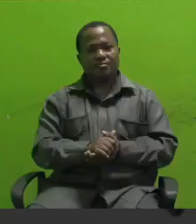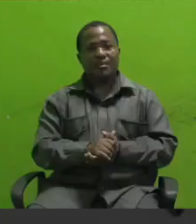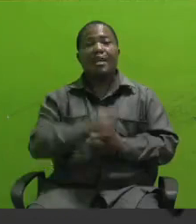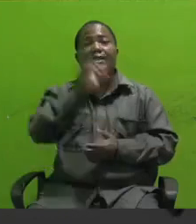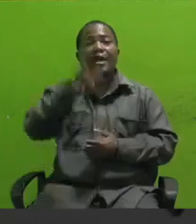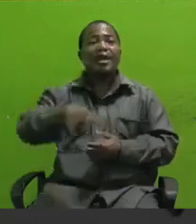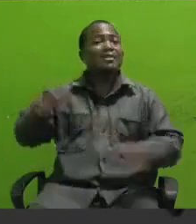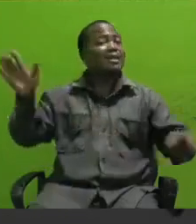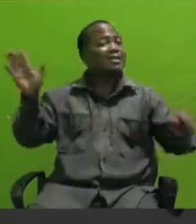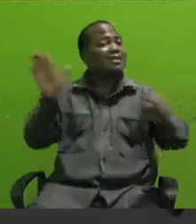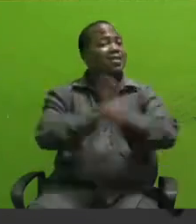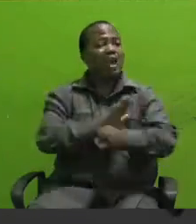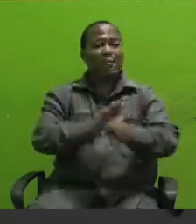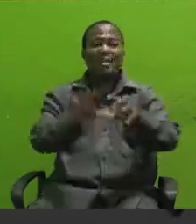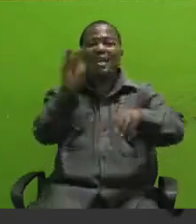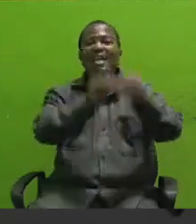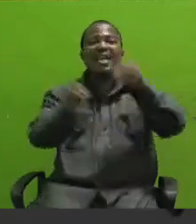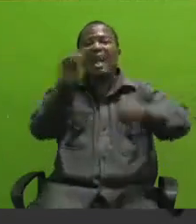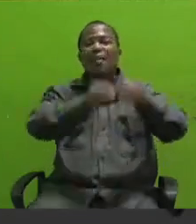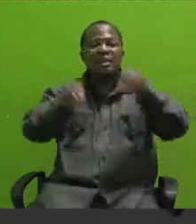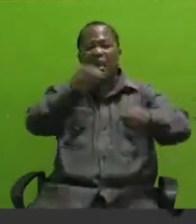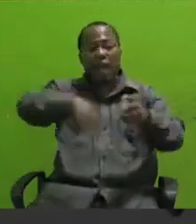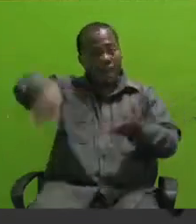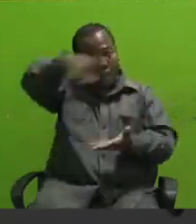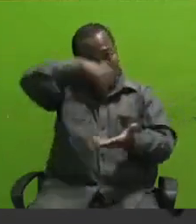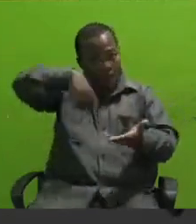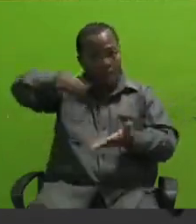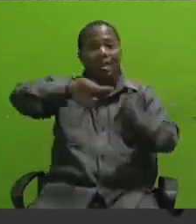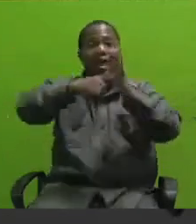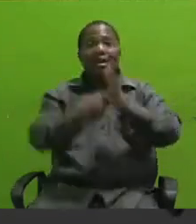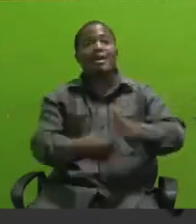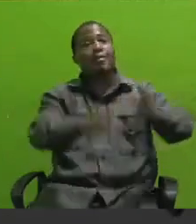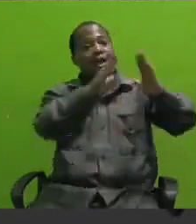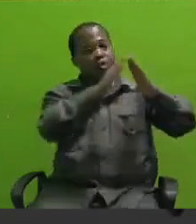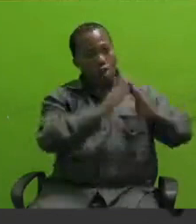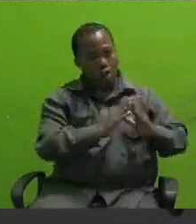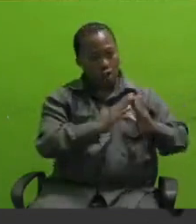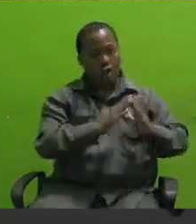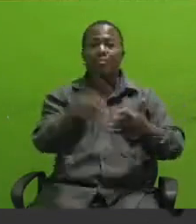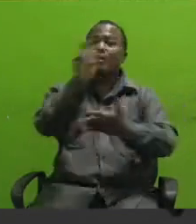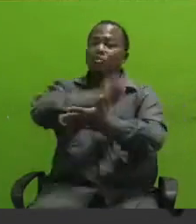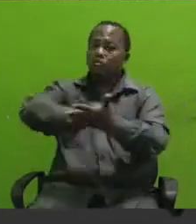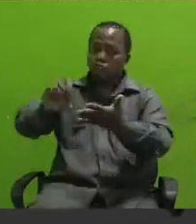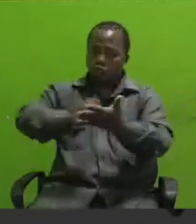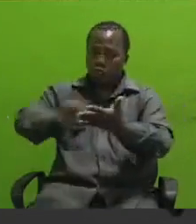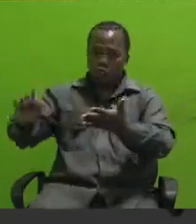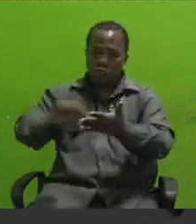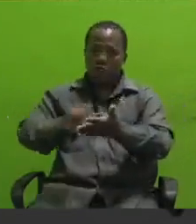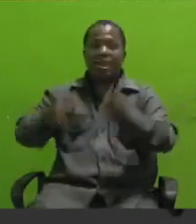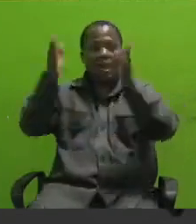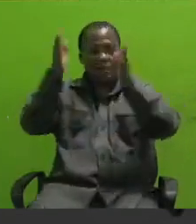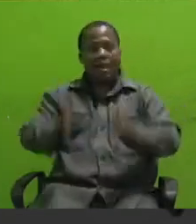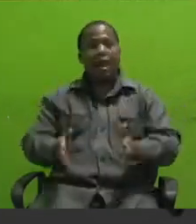there are so many chemicals around us. For example, at home, schools, especially